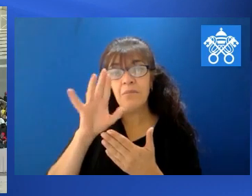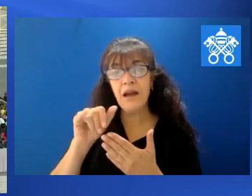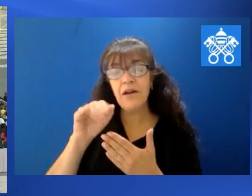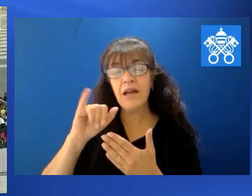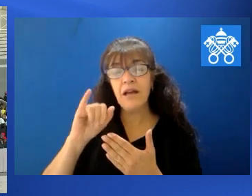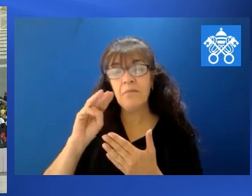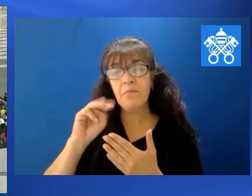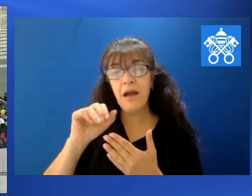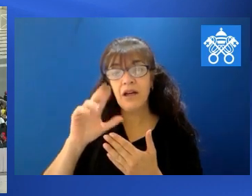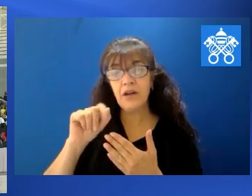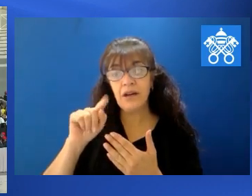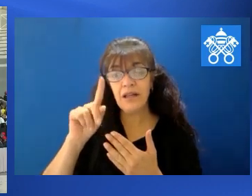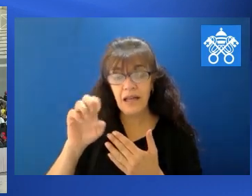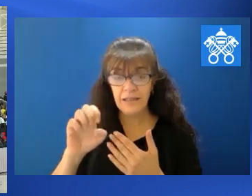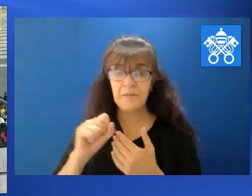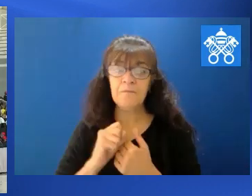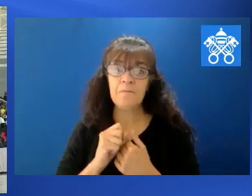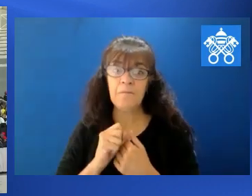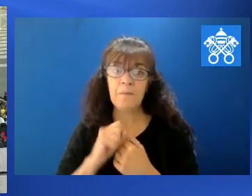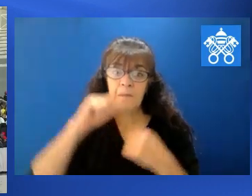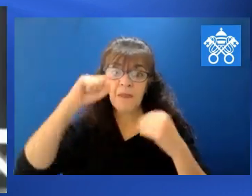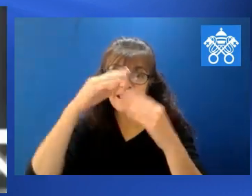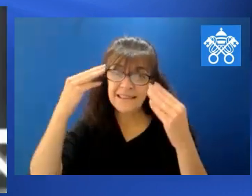the Sisters of